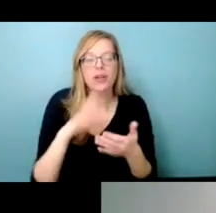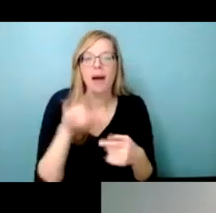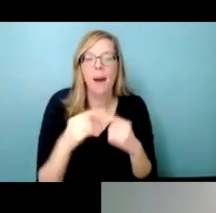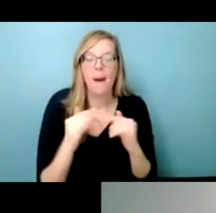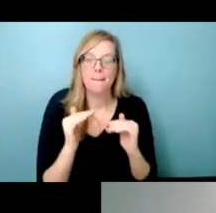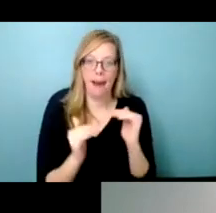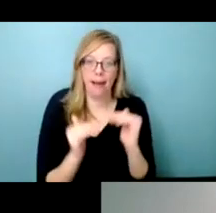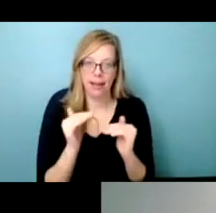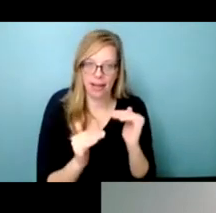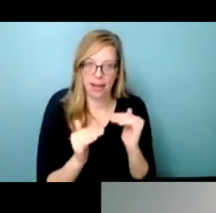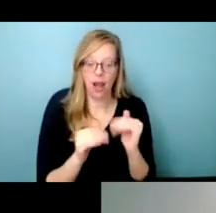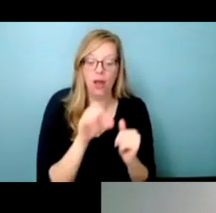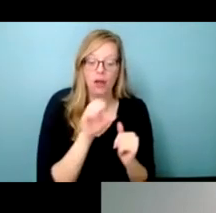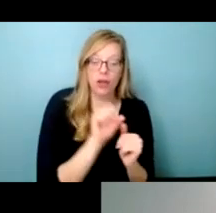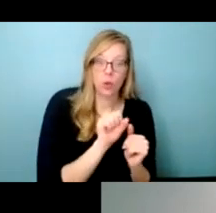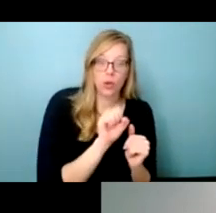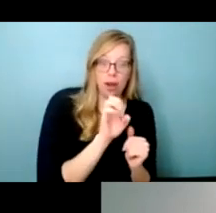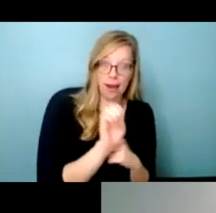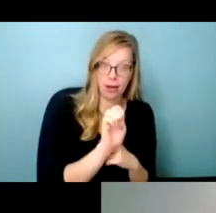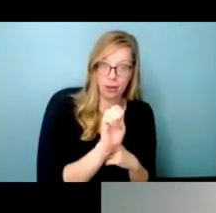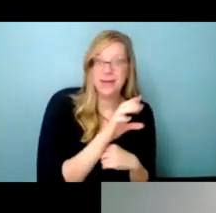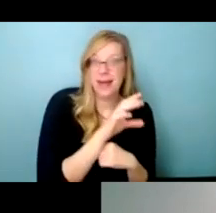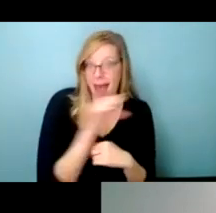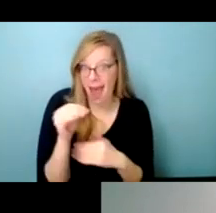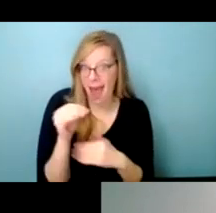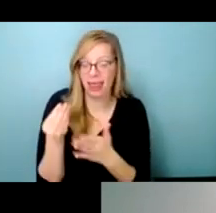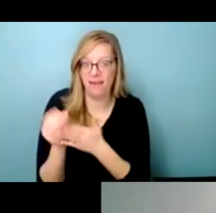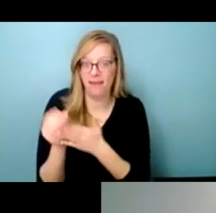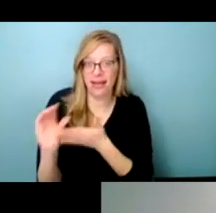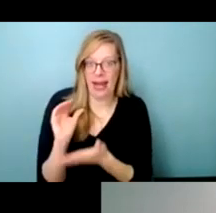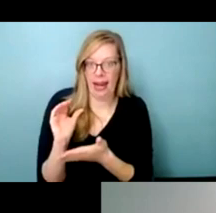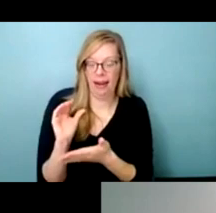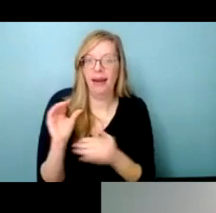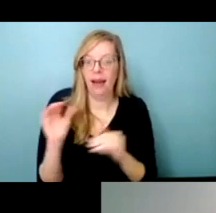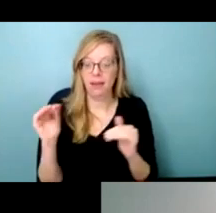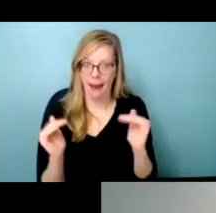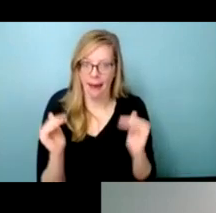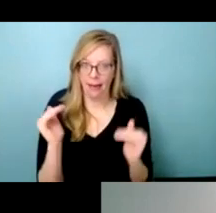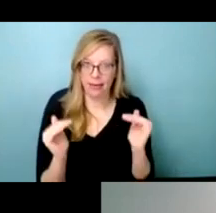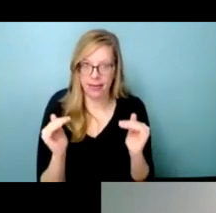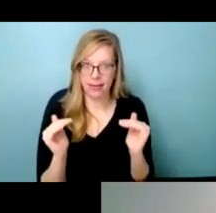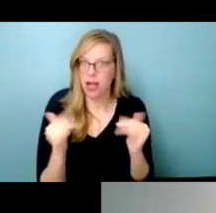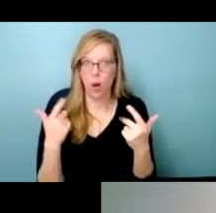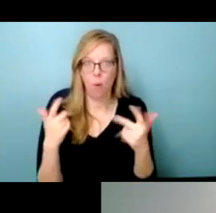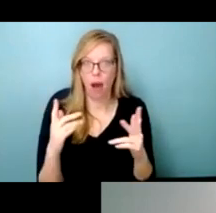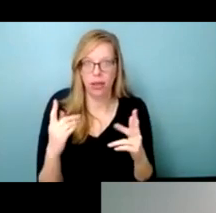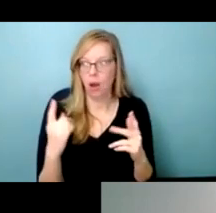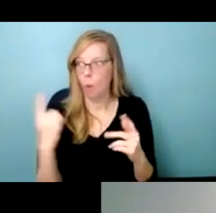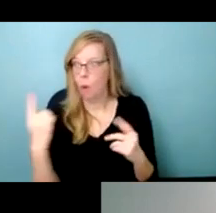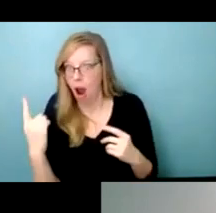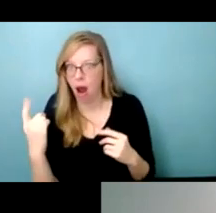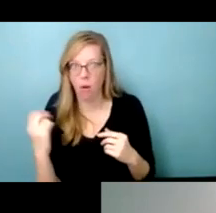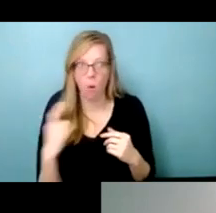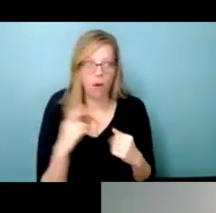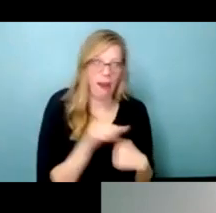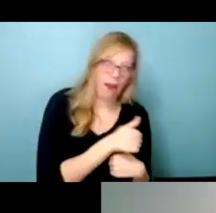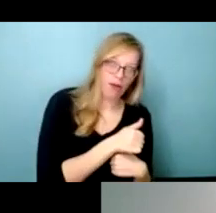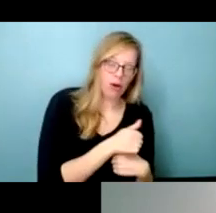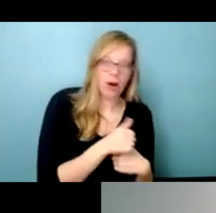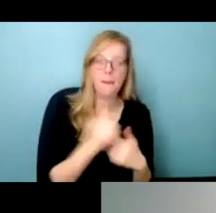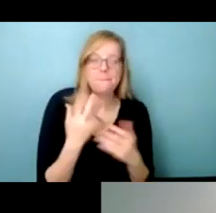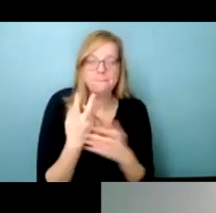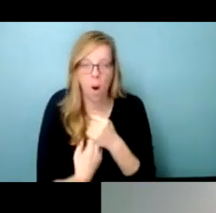the social enterprise and funding, and not having one or the other is probably the most successful model, but also advocating at a